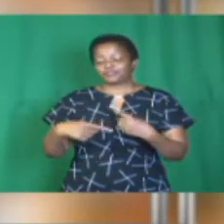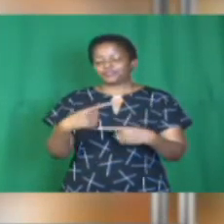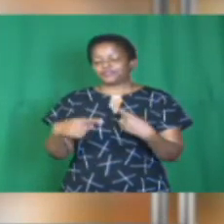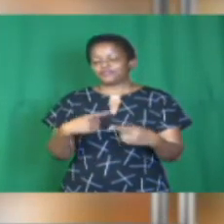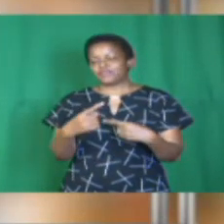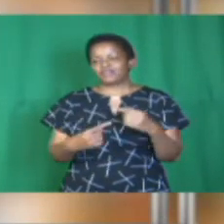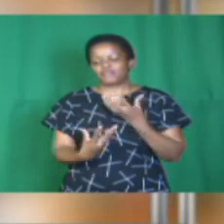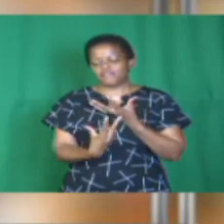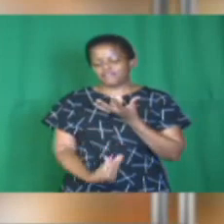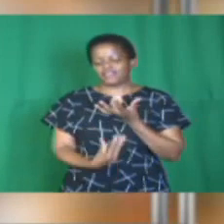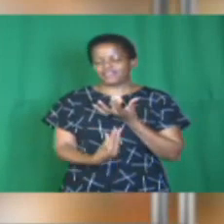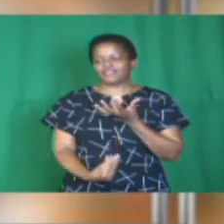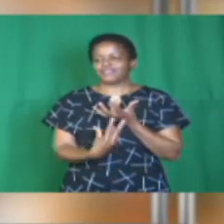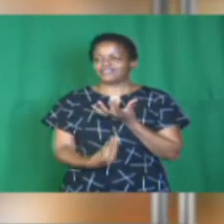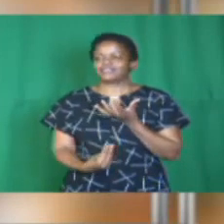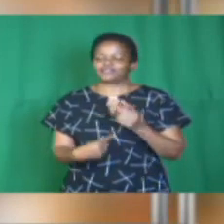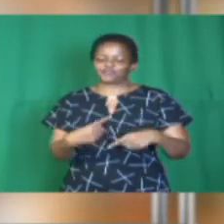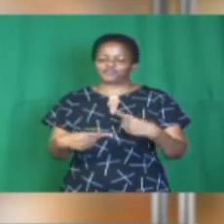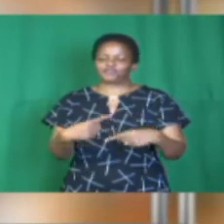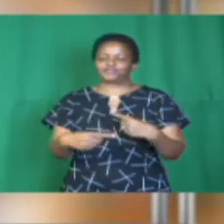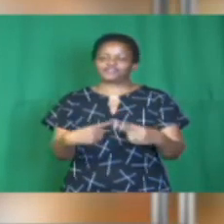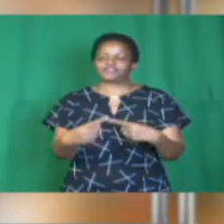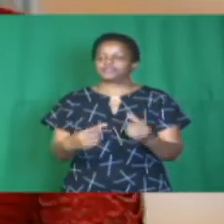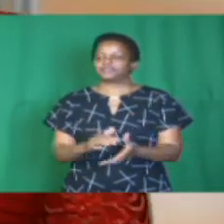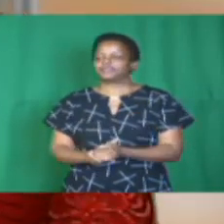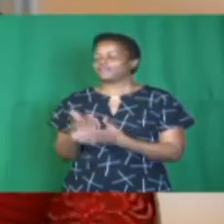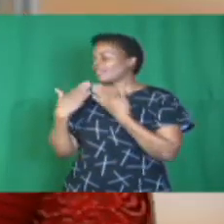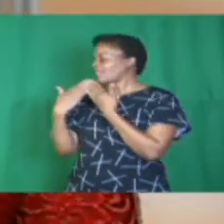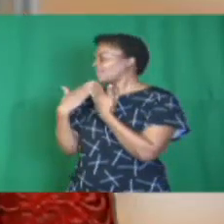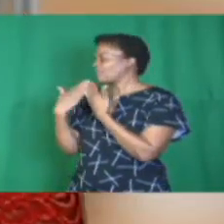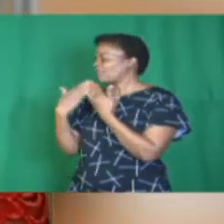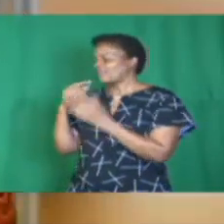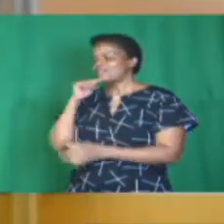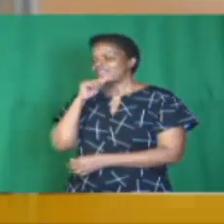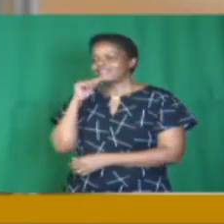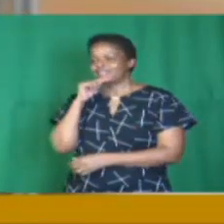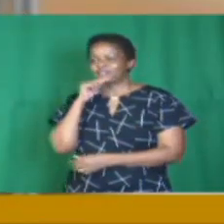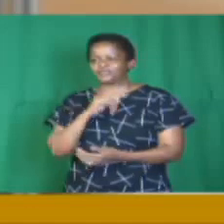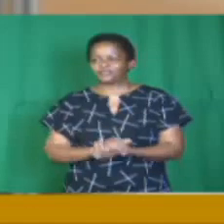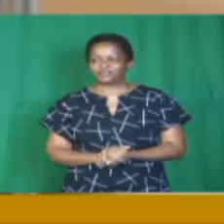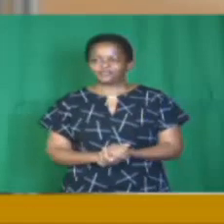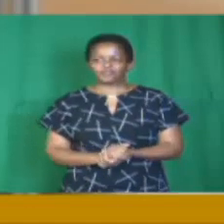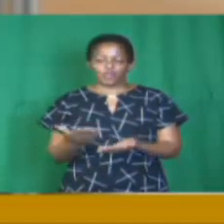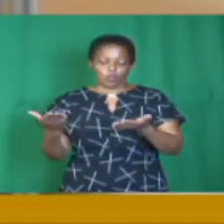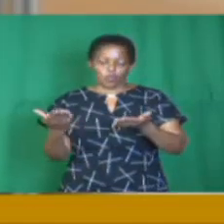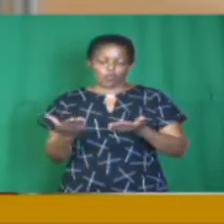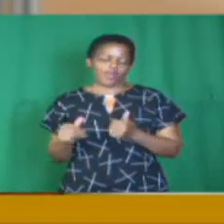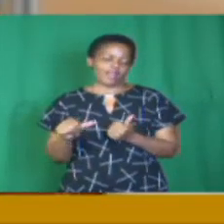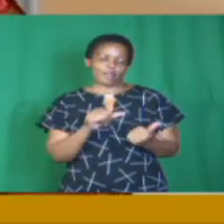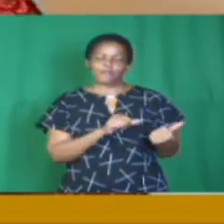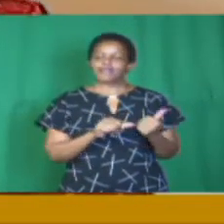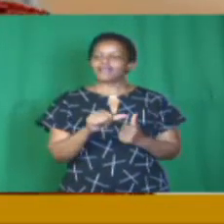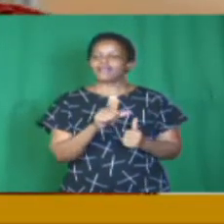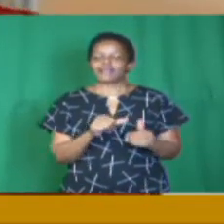filtration, were we? Yes. Okay, can we continue with our lesson? Thank you so much, Lerato. Welcome back, dear learners.